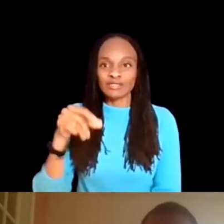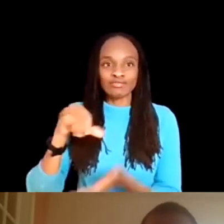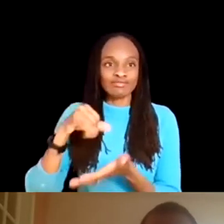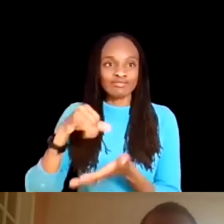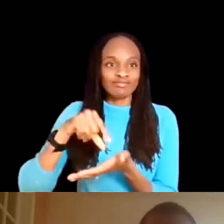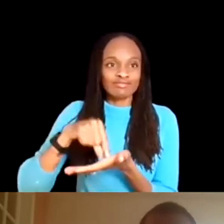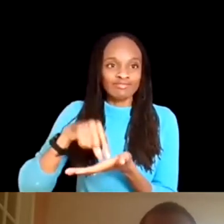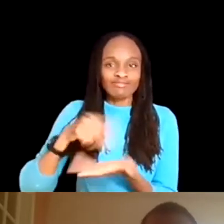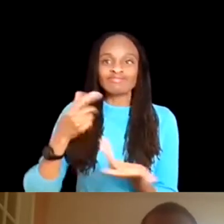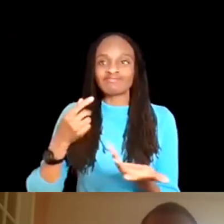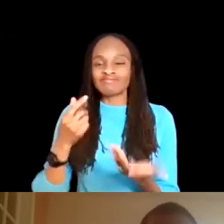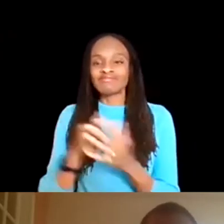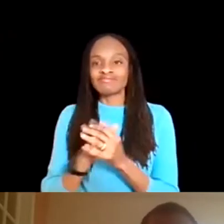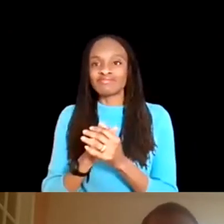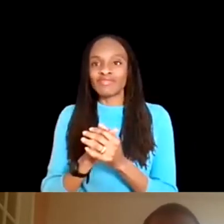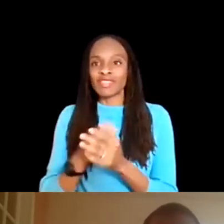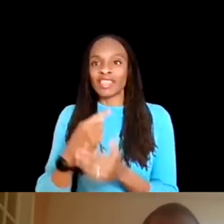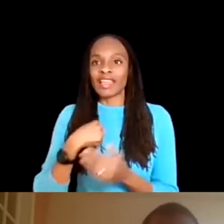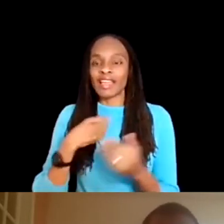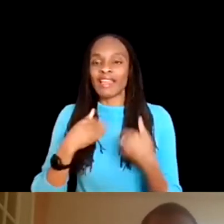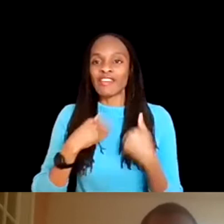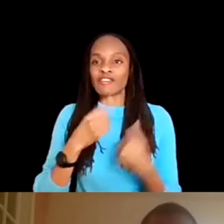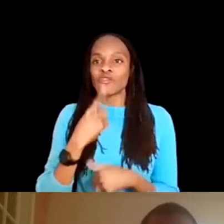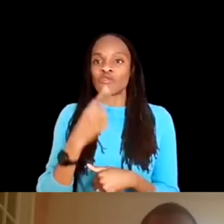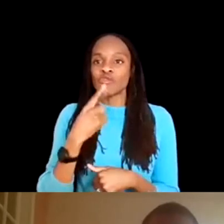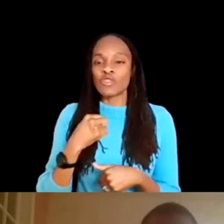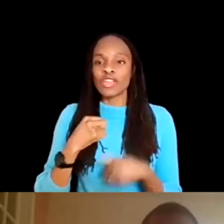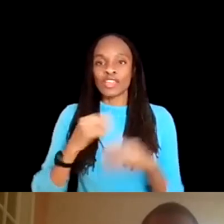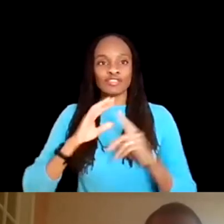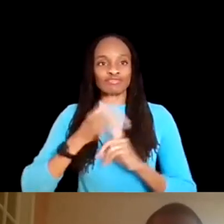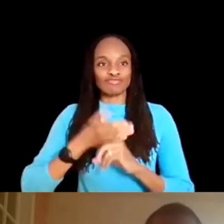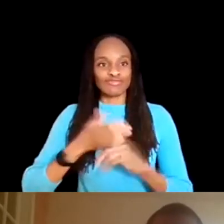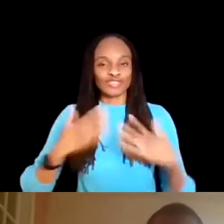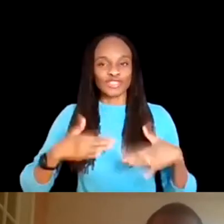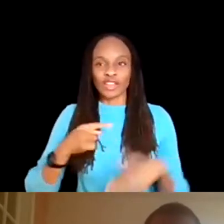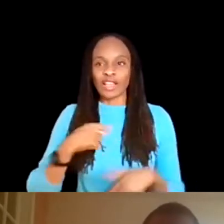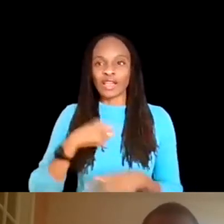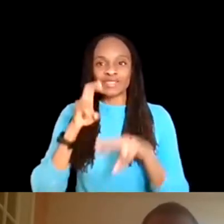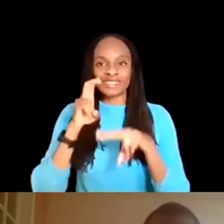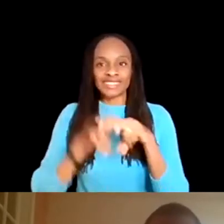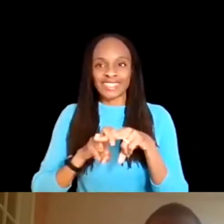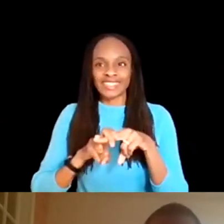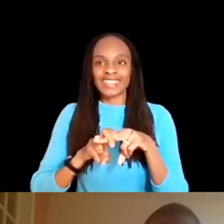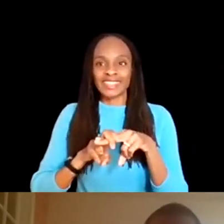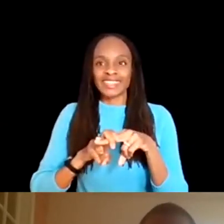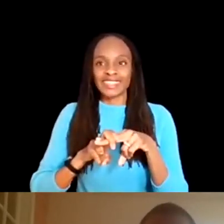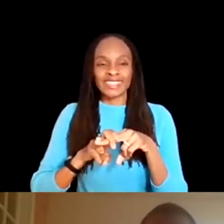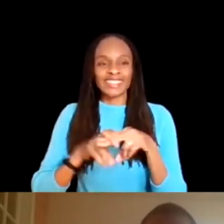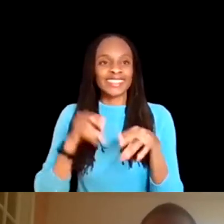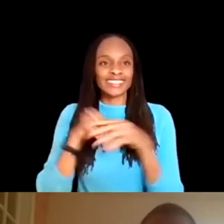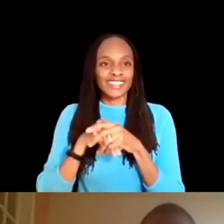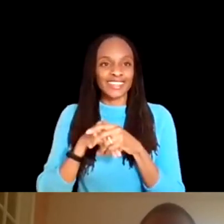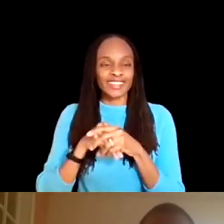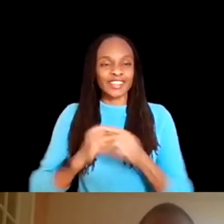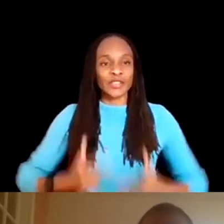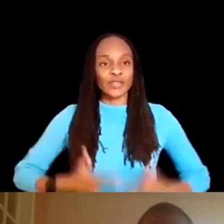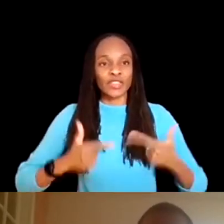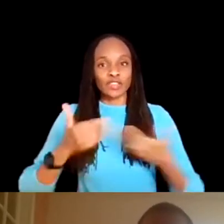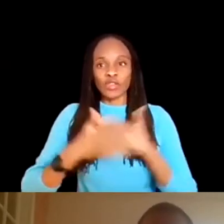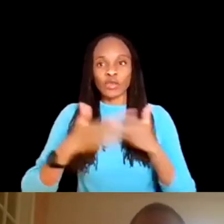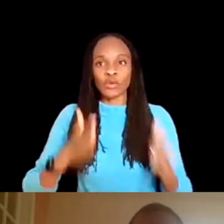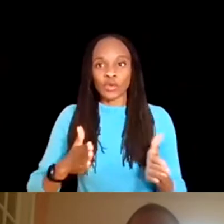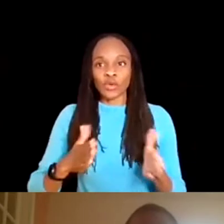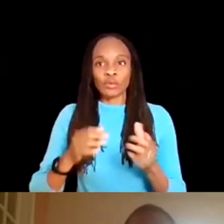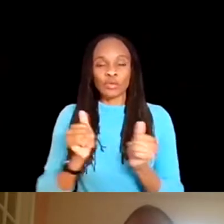my waist. I'm wearing a red Susie and the Banshee shirt, and I am sitting inside a living room in a